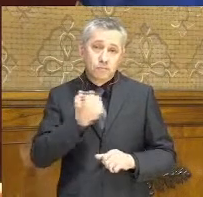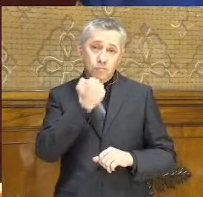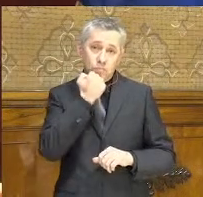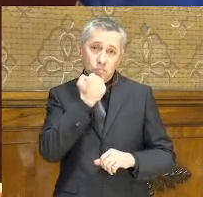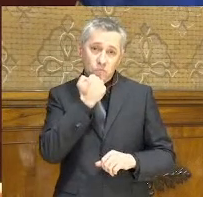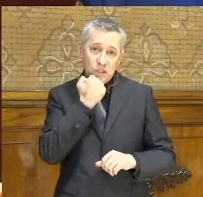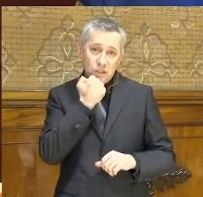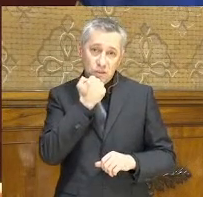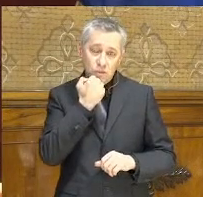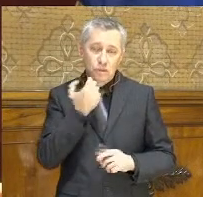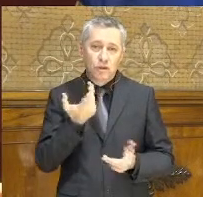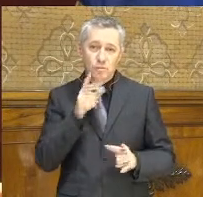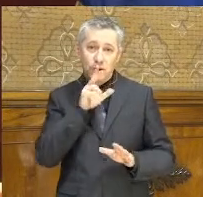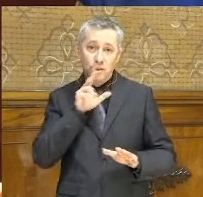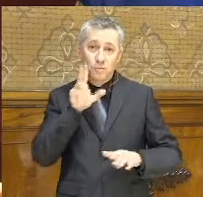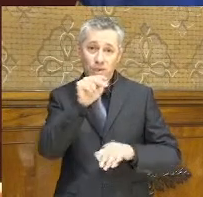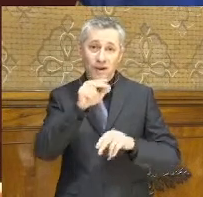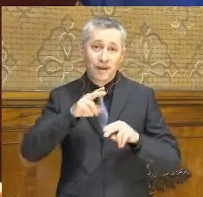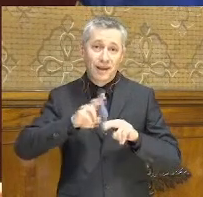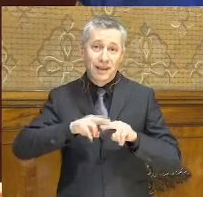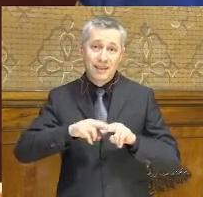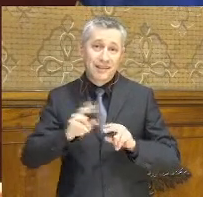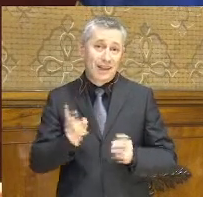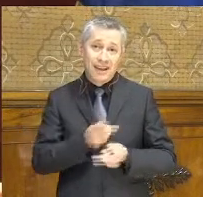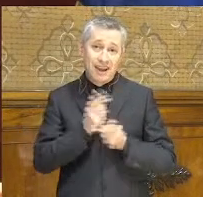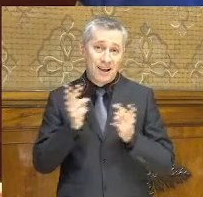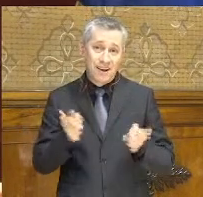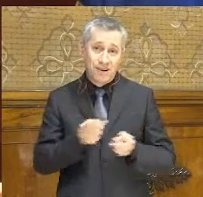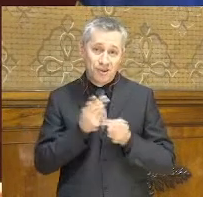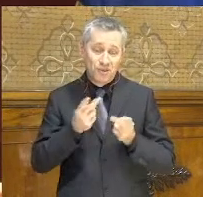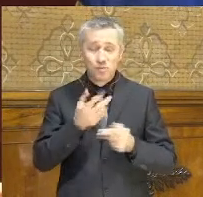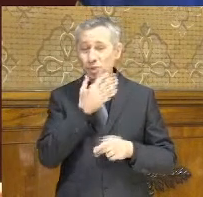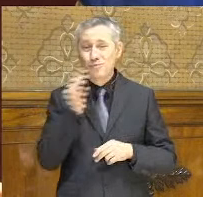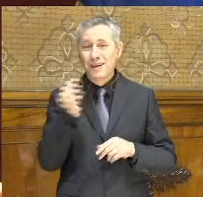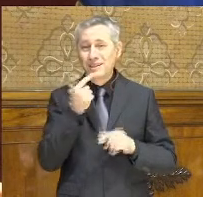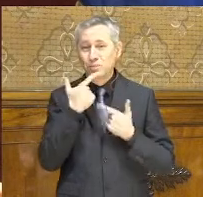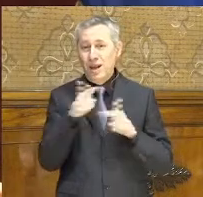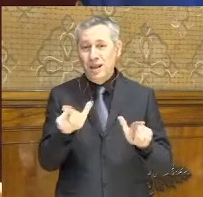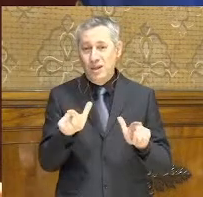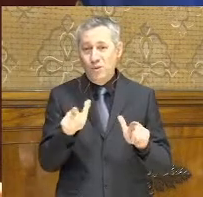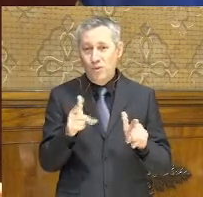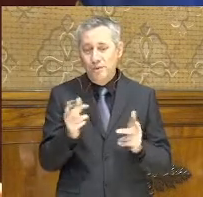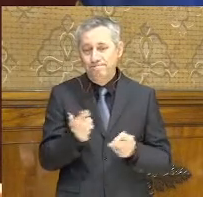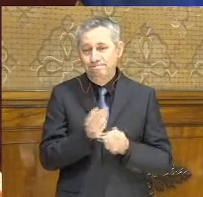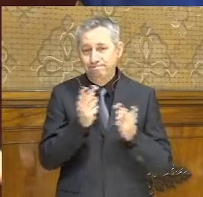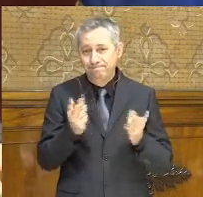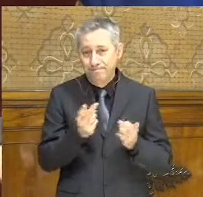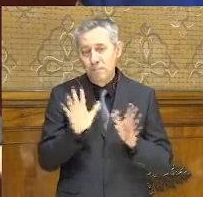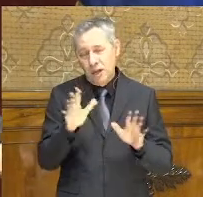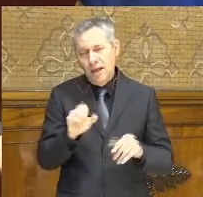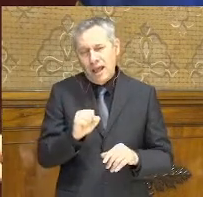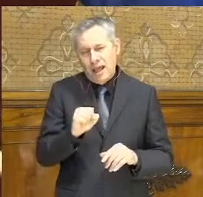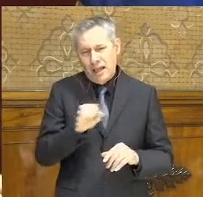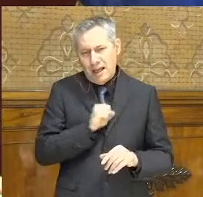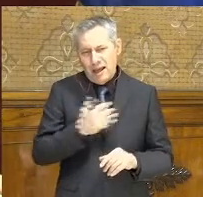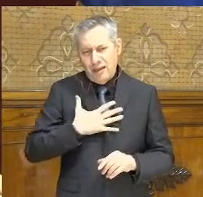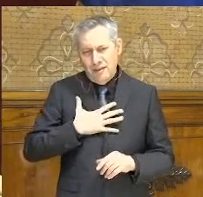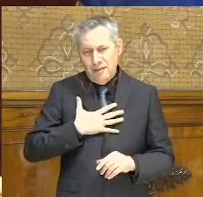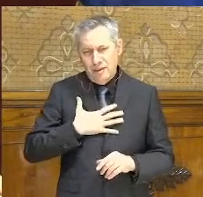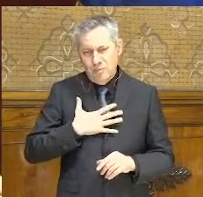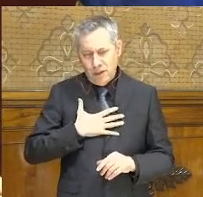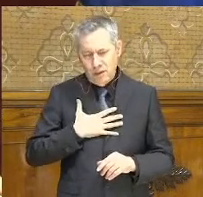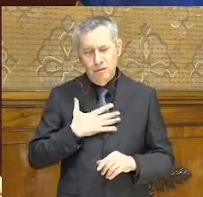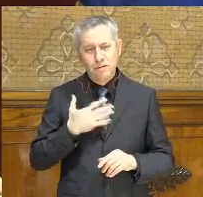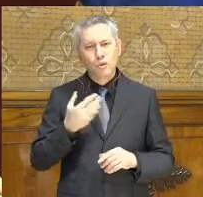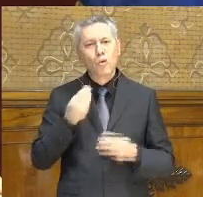hall in Italian, but believe me that every time I come, and this